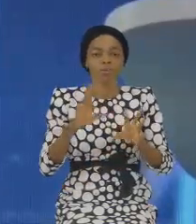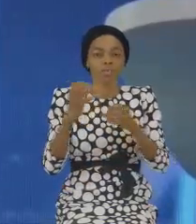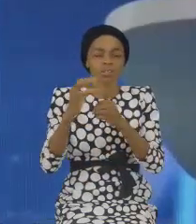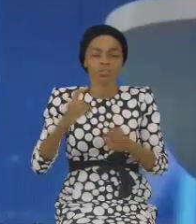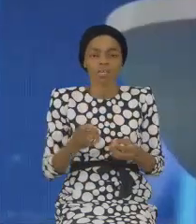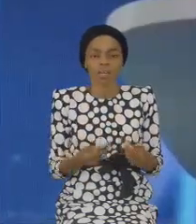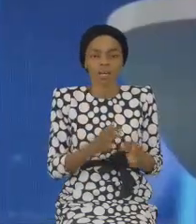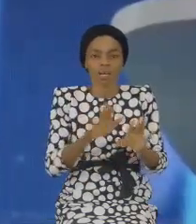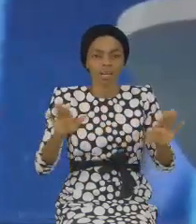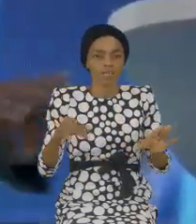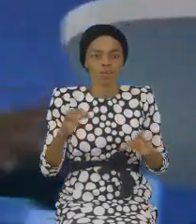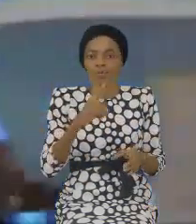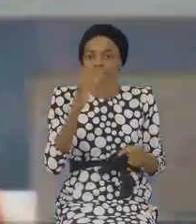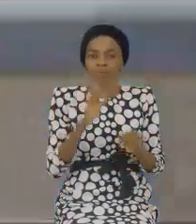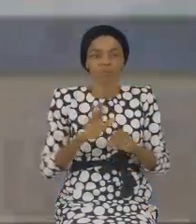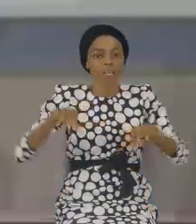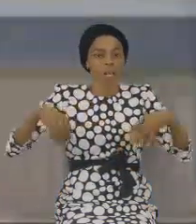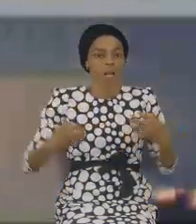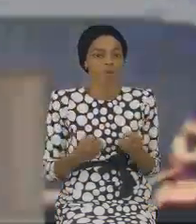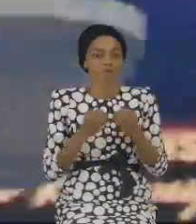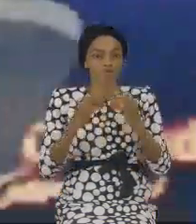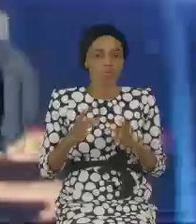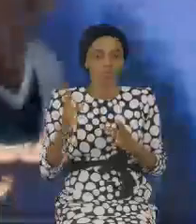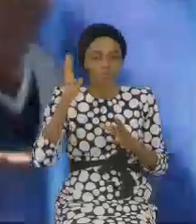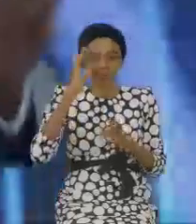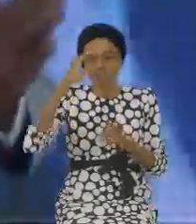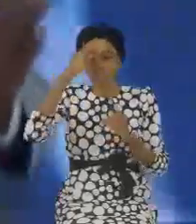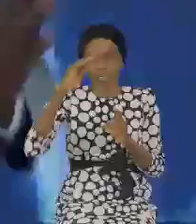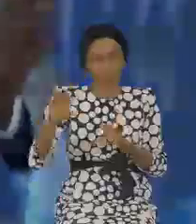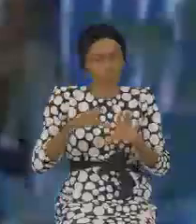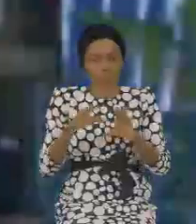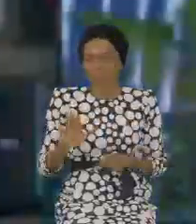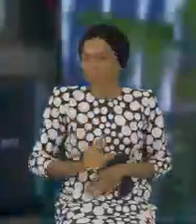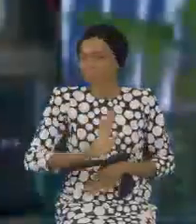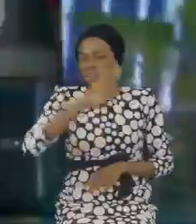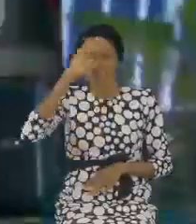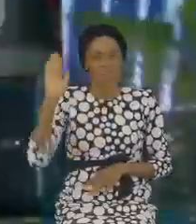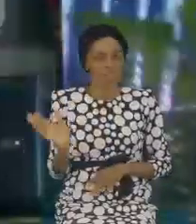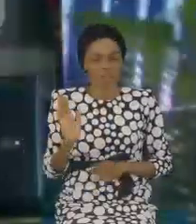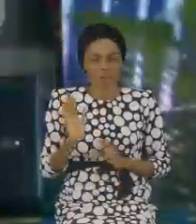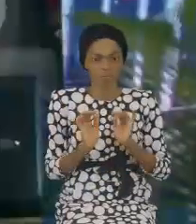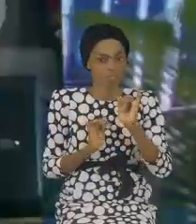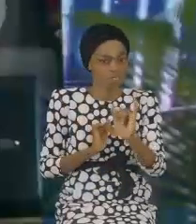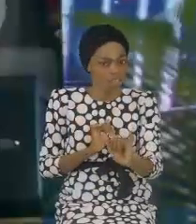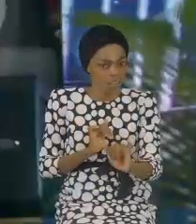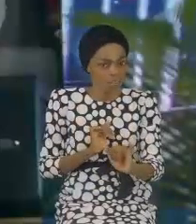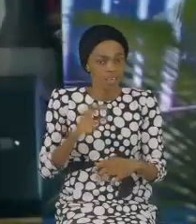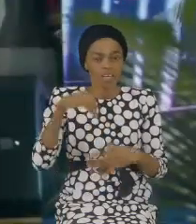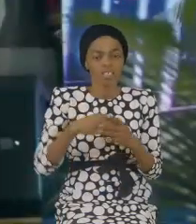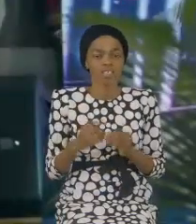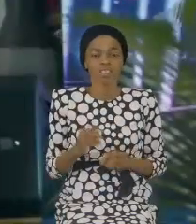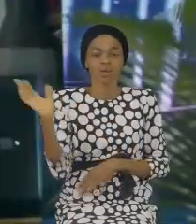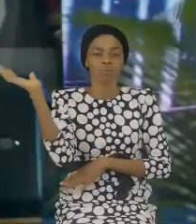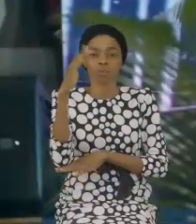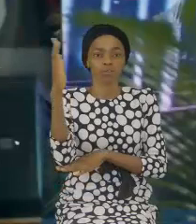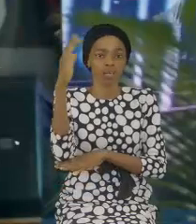promise, how much will he do? Never settle in the wilderness of the world.